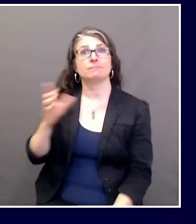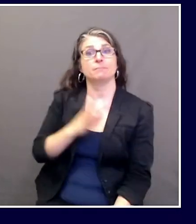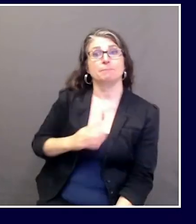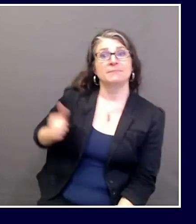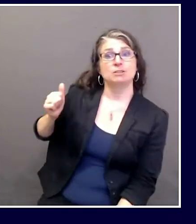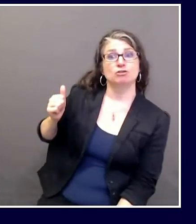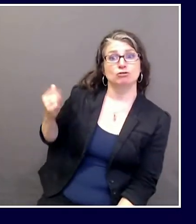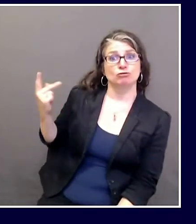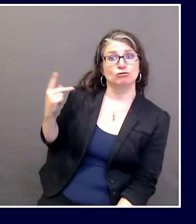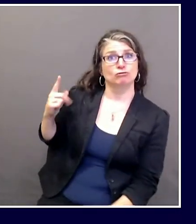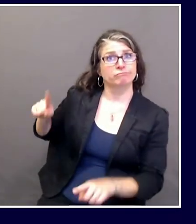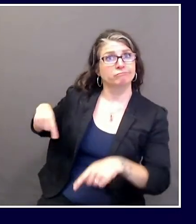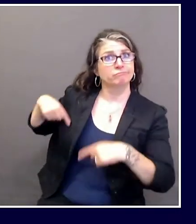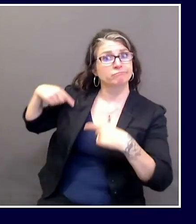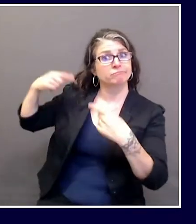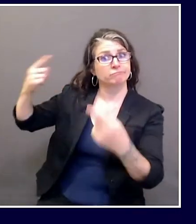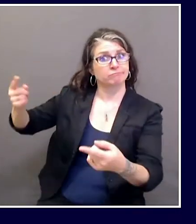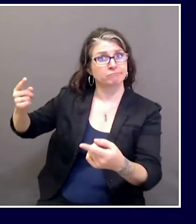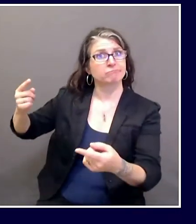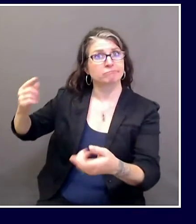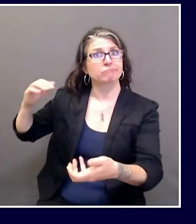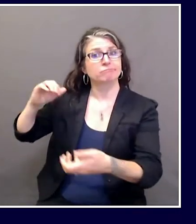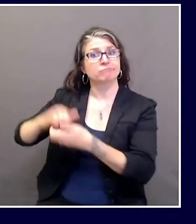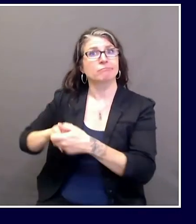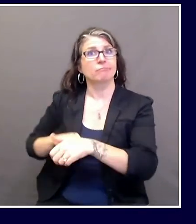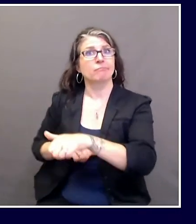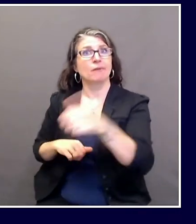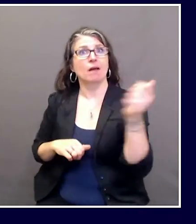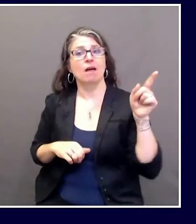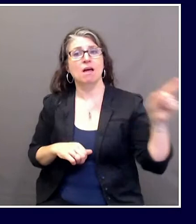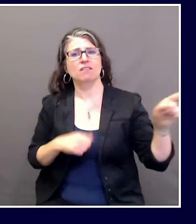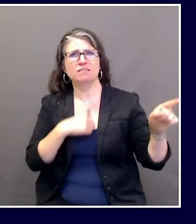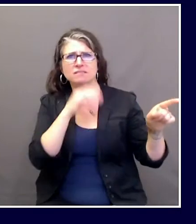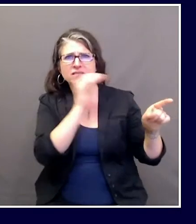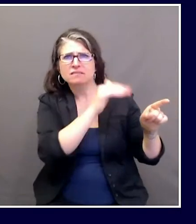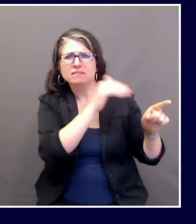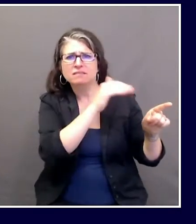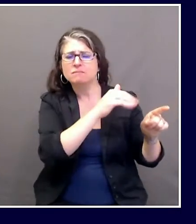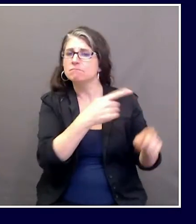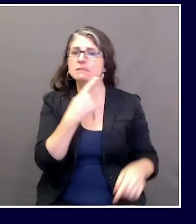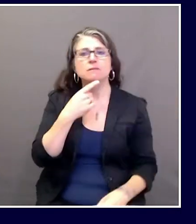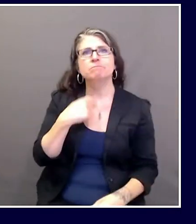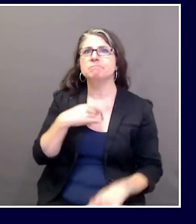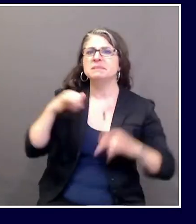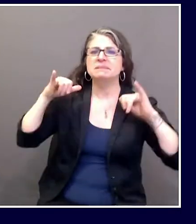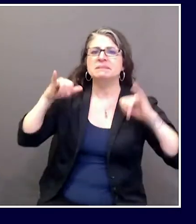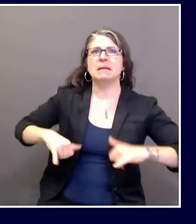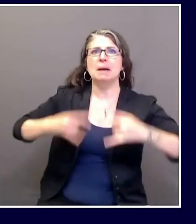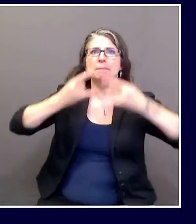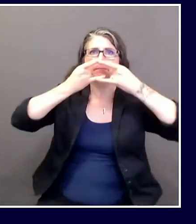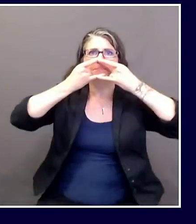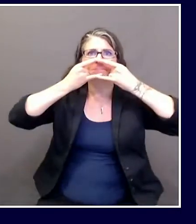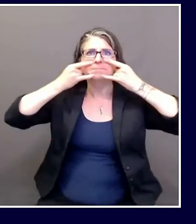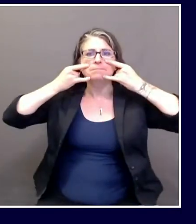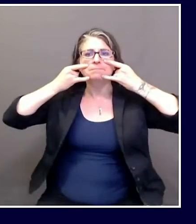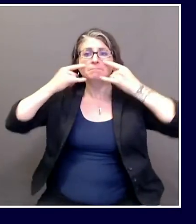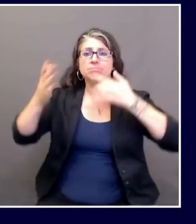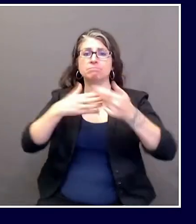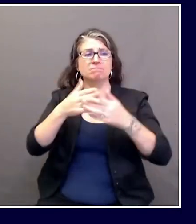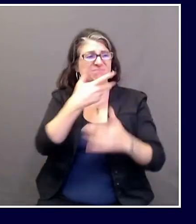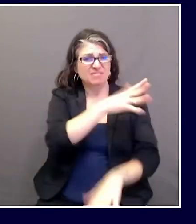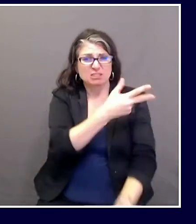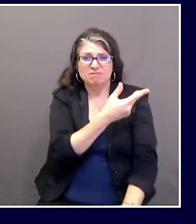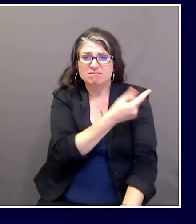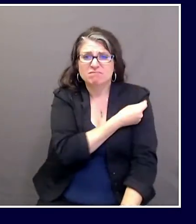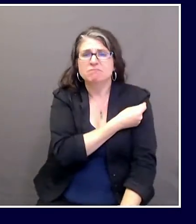has indicated that they wear a mask, even though they are fully vaccinated, to set that example for their kids. Another